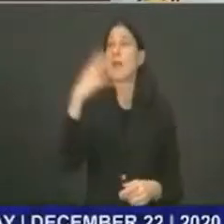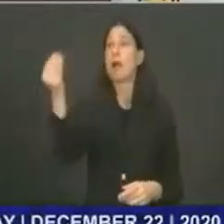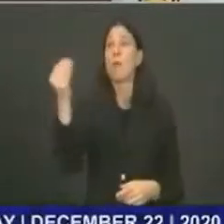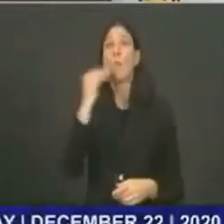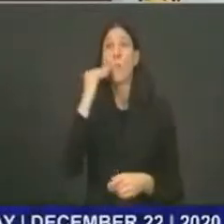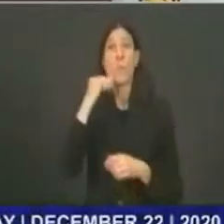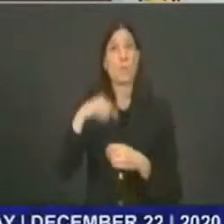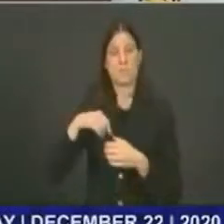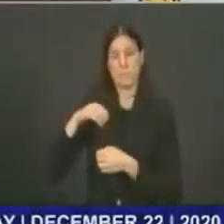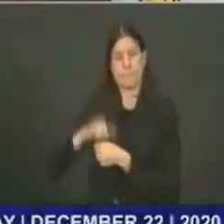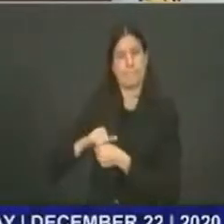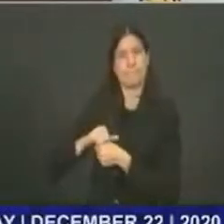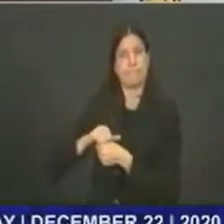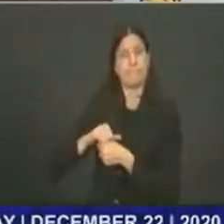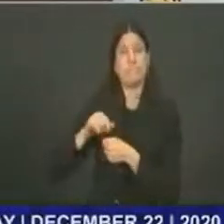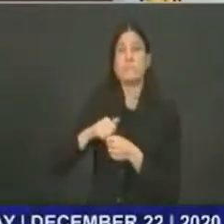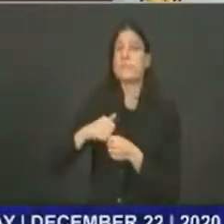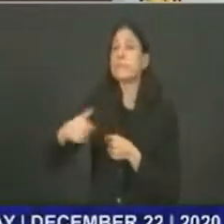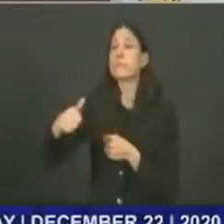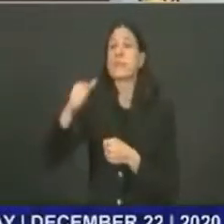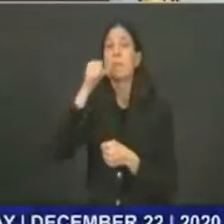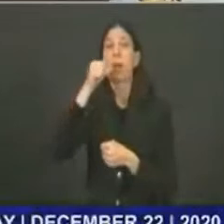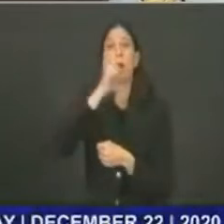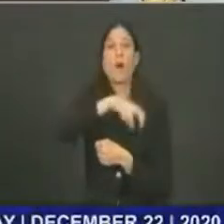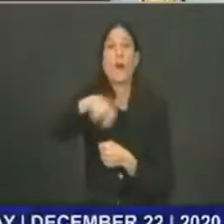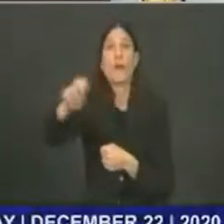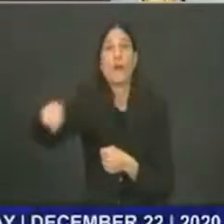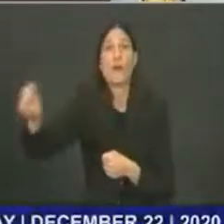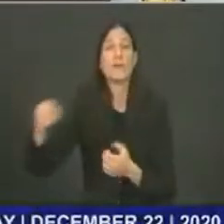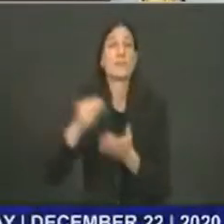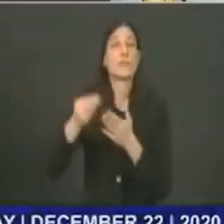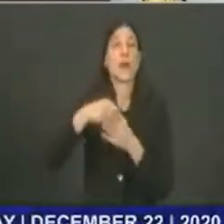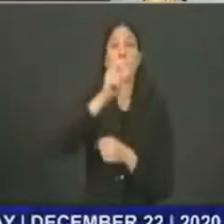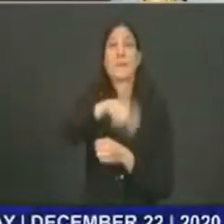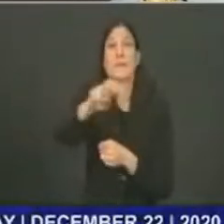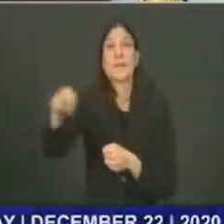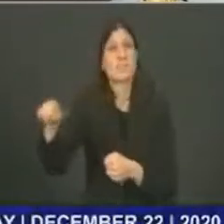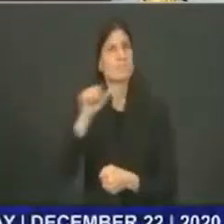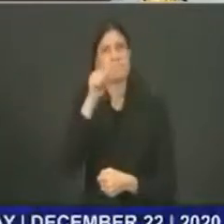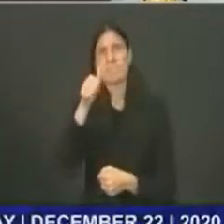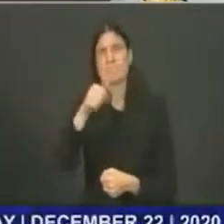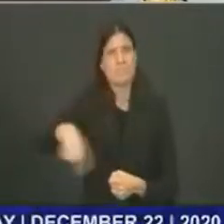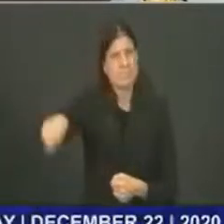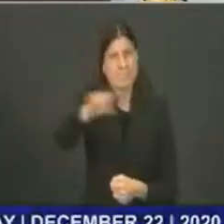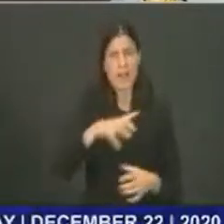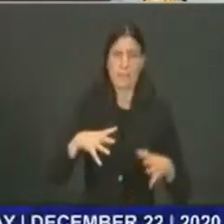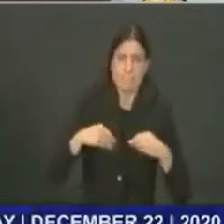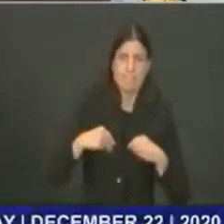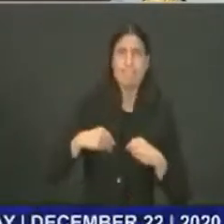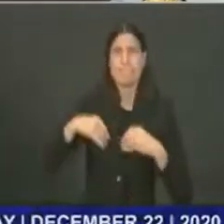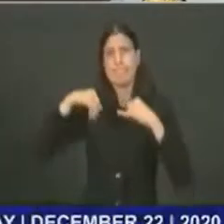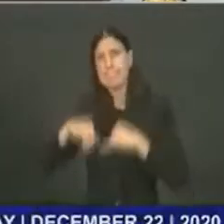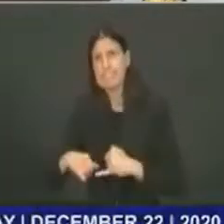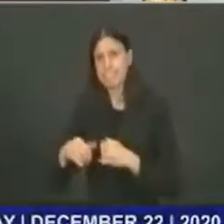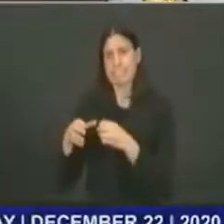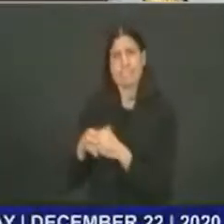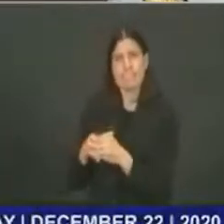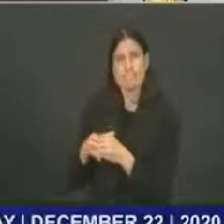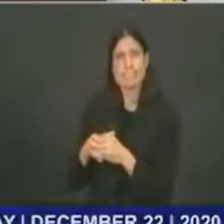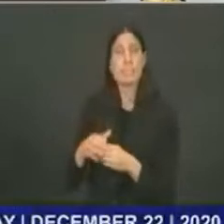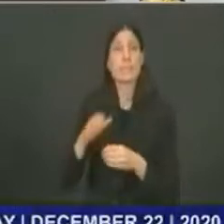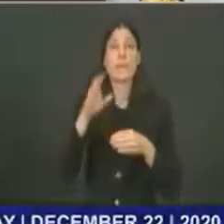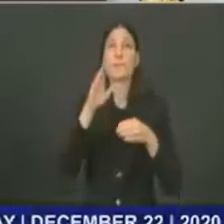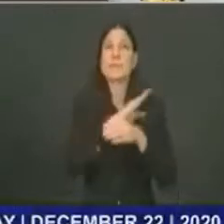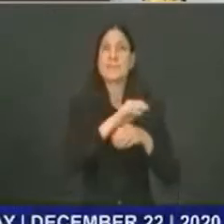to congregate. If the curfew, if restaurants close at 10 or